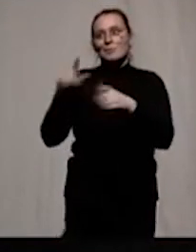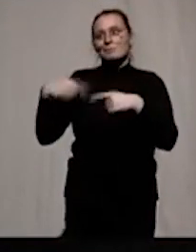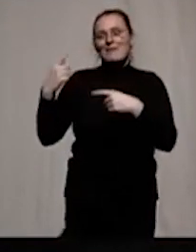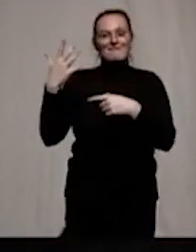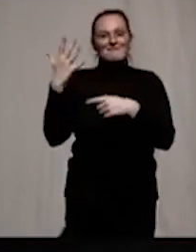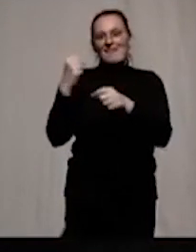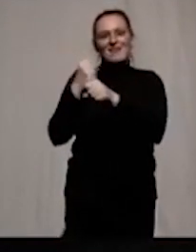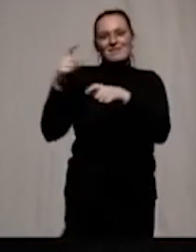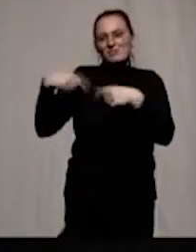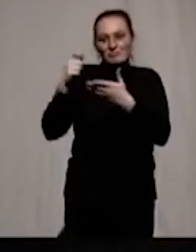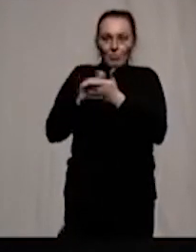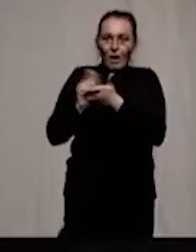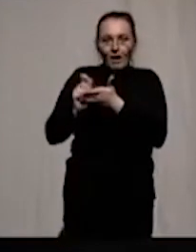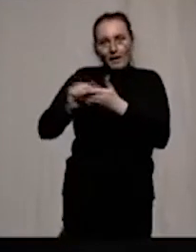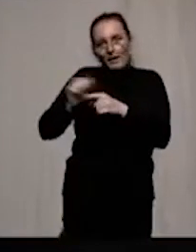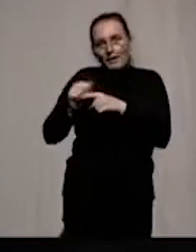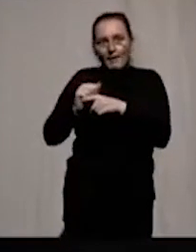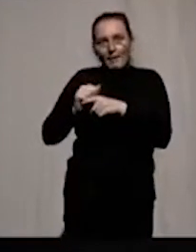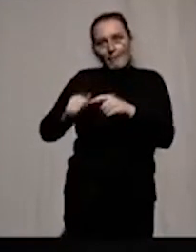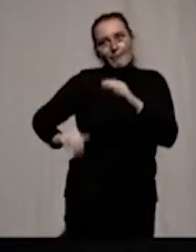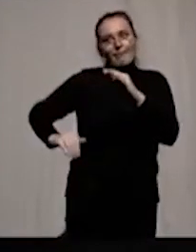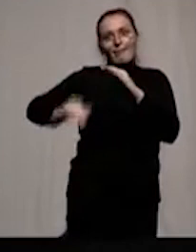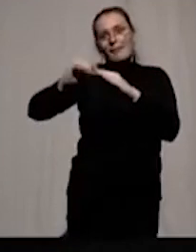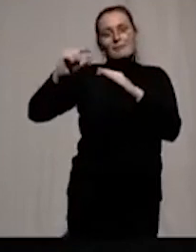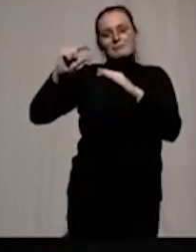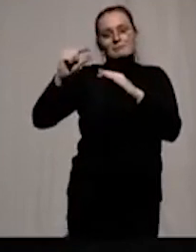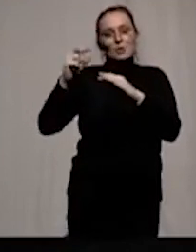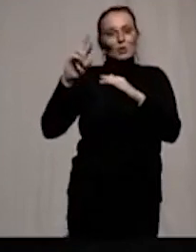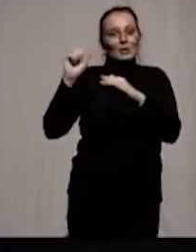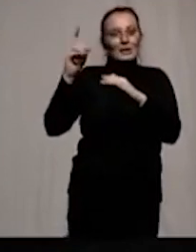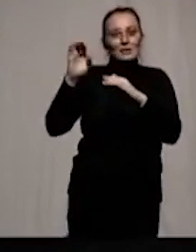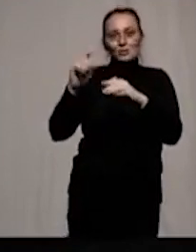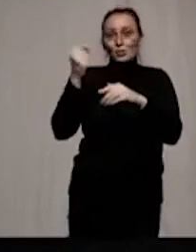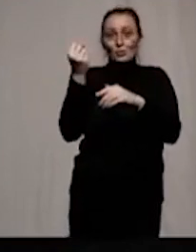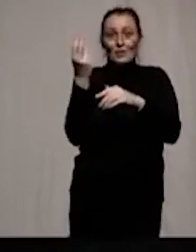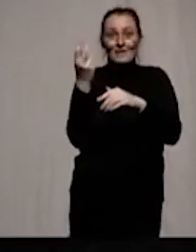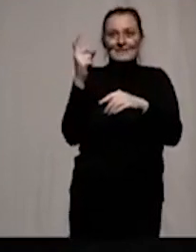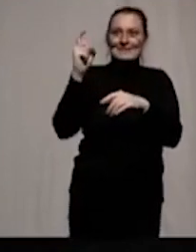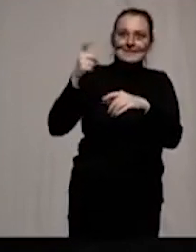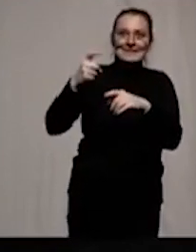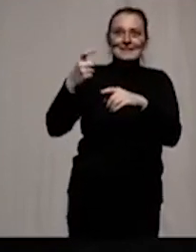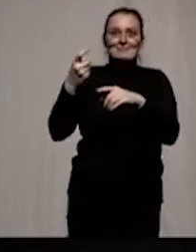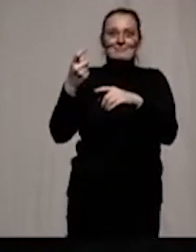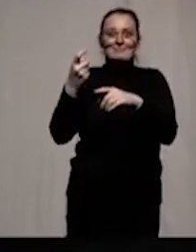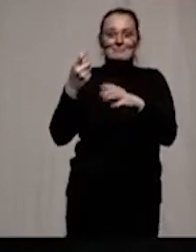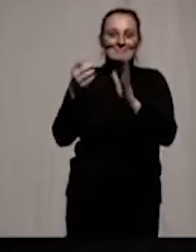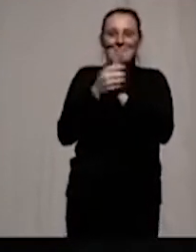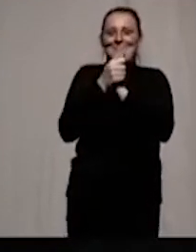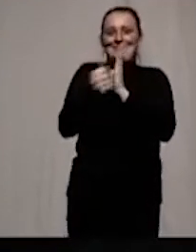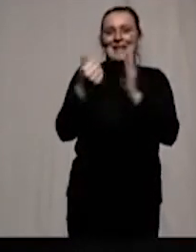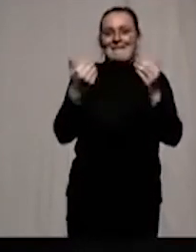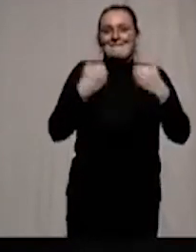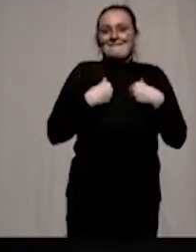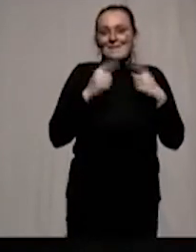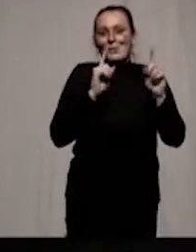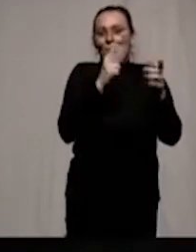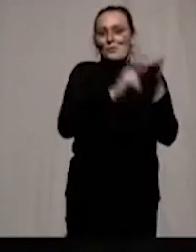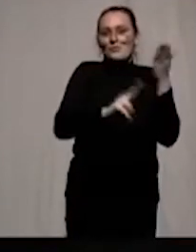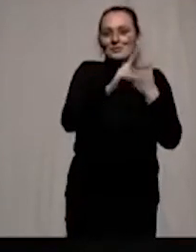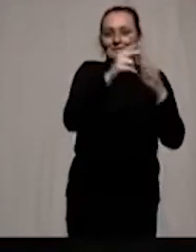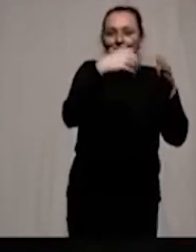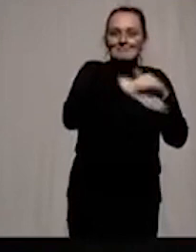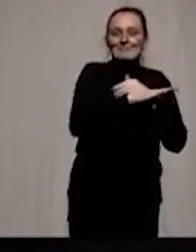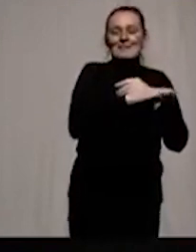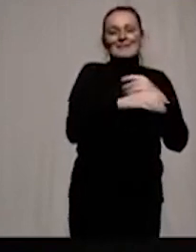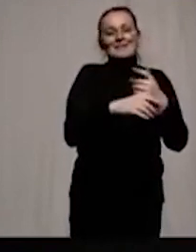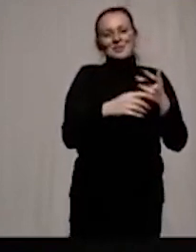grade 12, where you have to get a good mark in English class just to be able to go to university. So you have to be, like, there's writing practice in every year of our